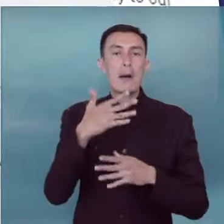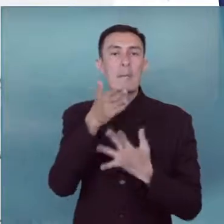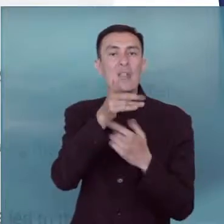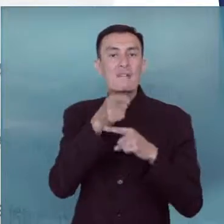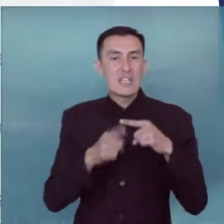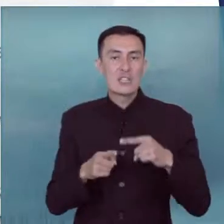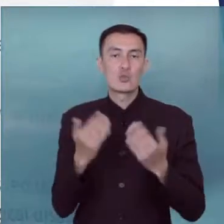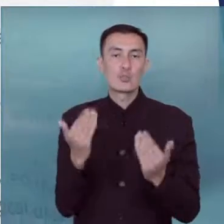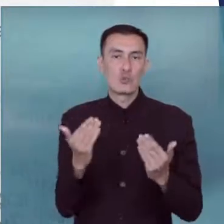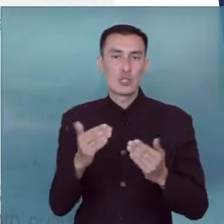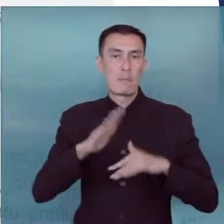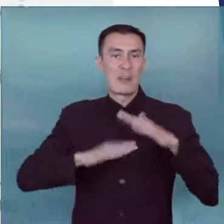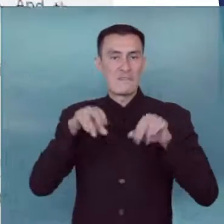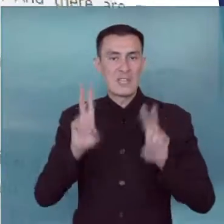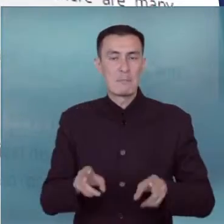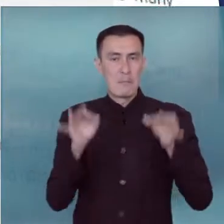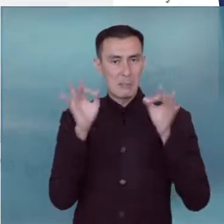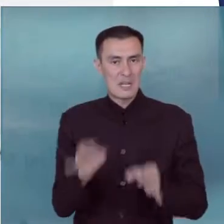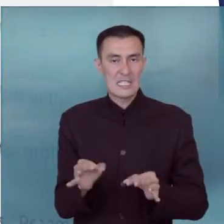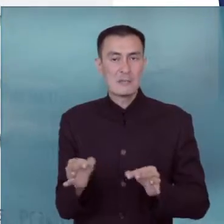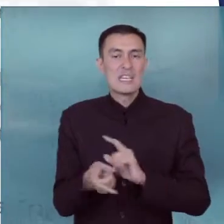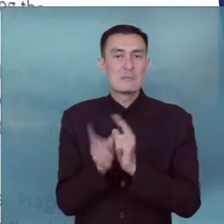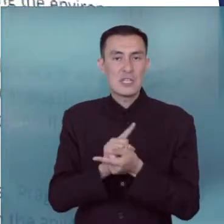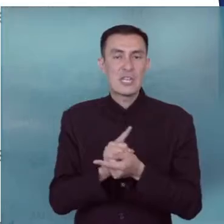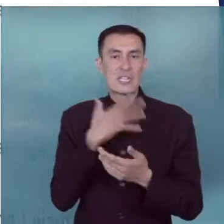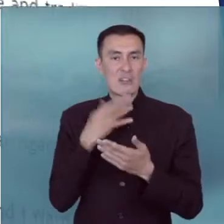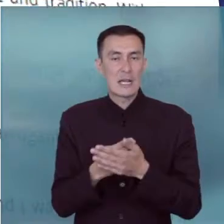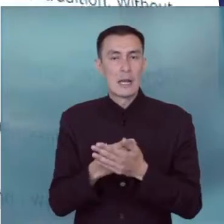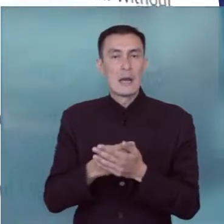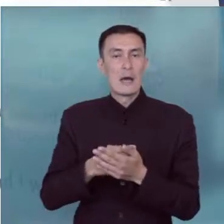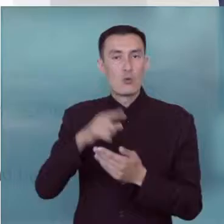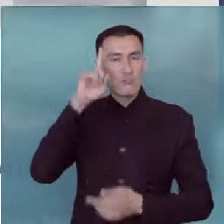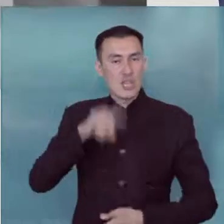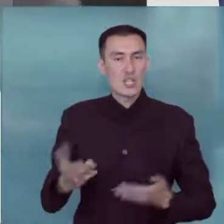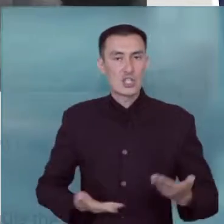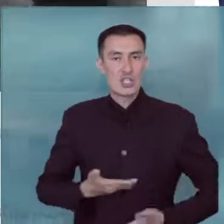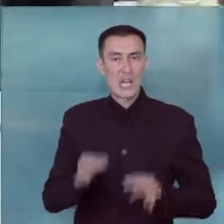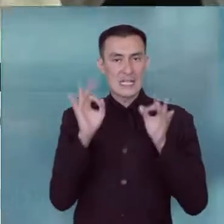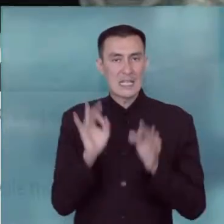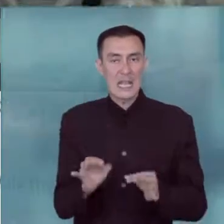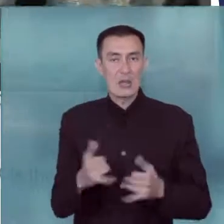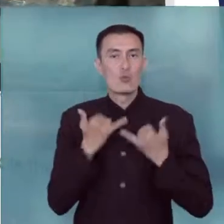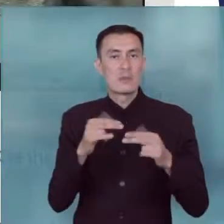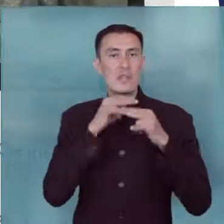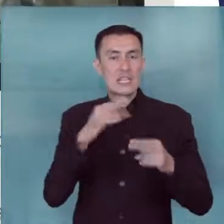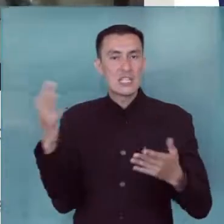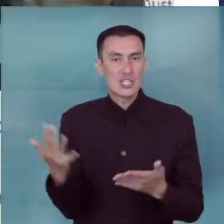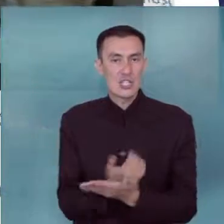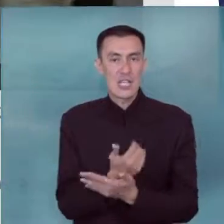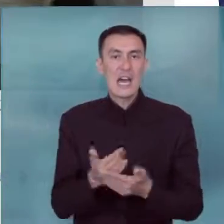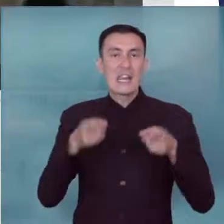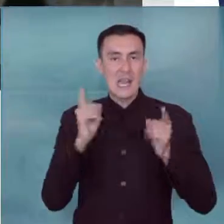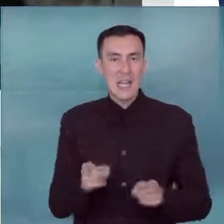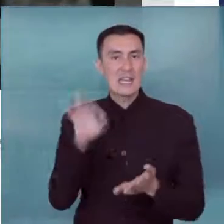correctly sensing signals of the future, cult of knowledge, ensuring success in adapting the professional profile of the economy amid the